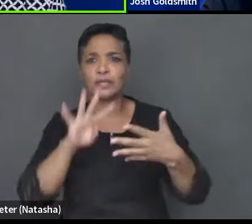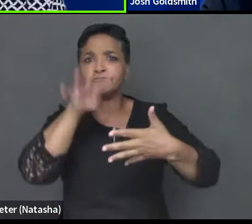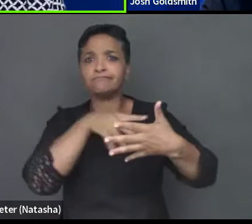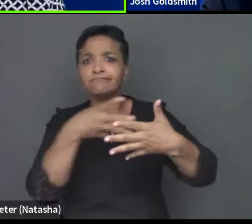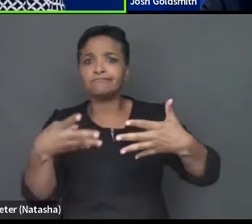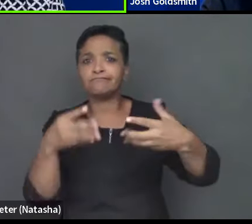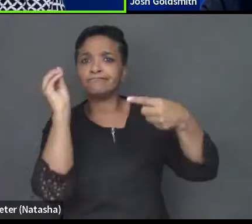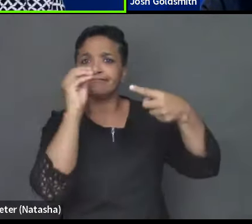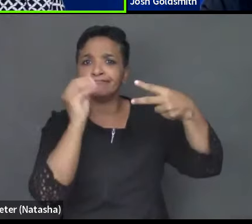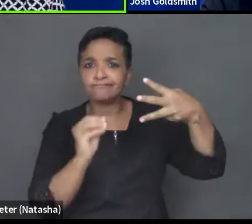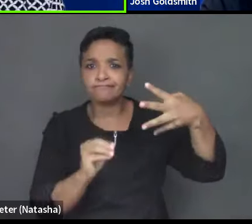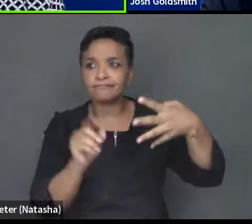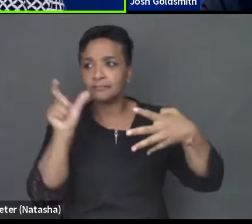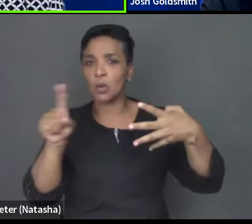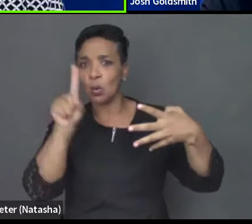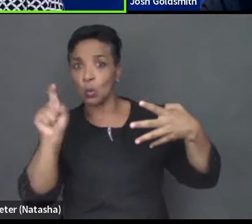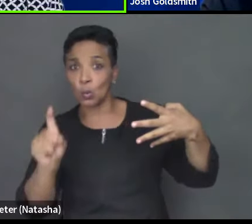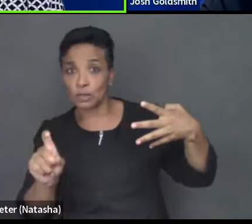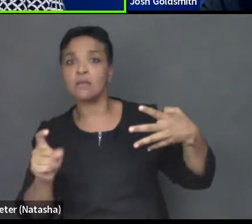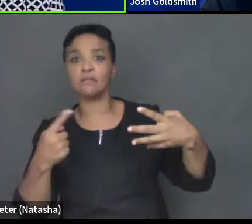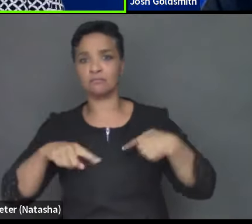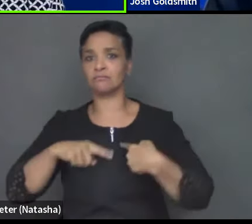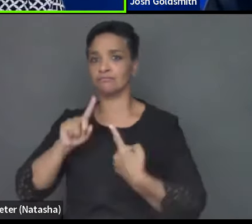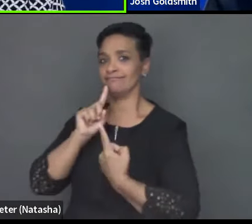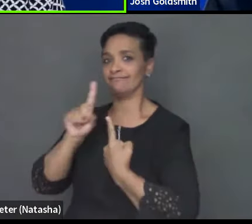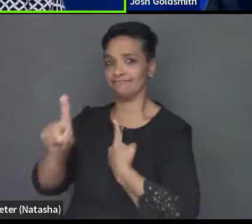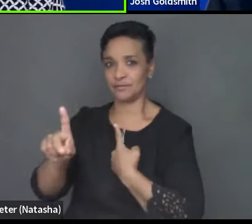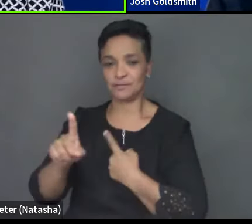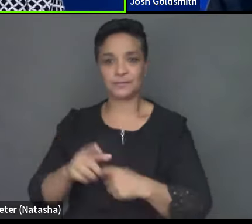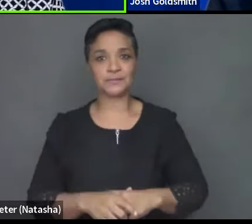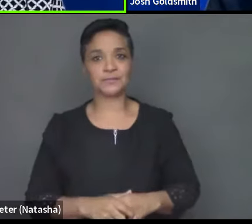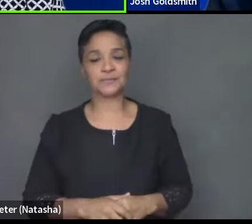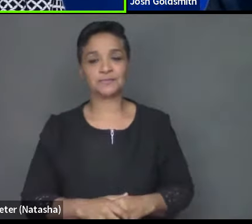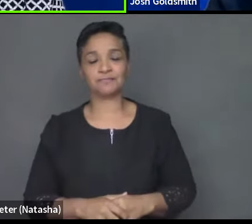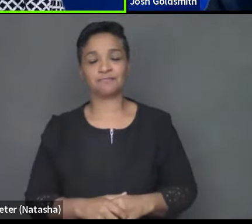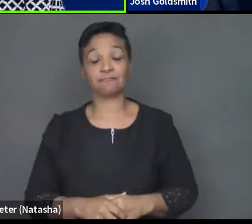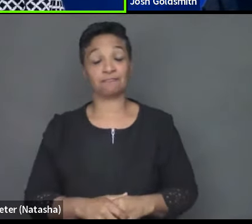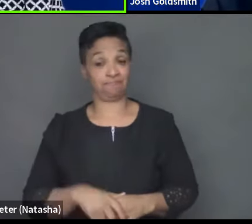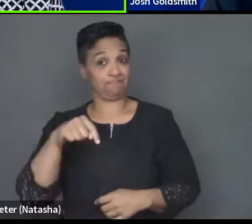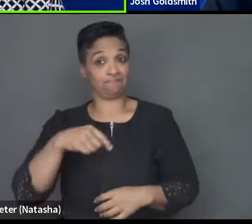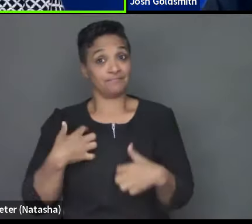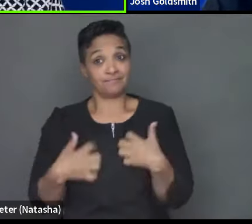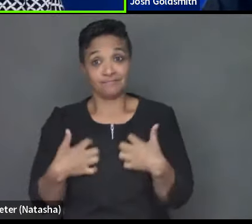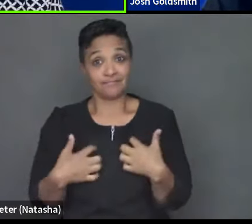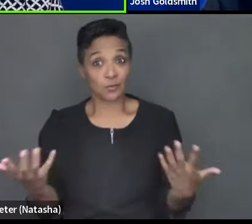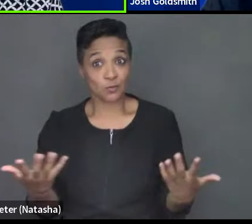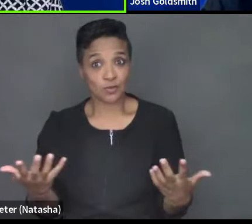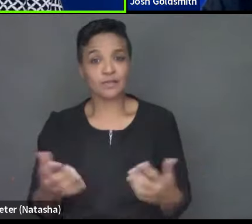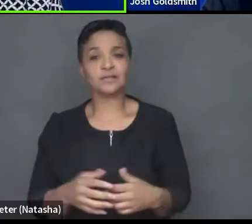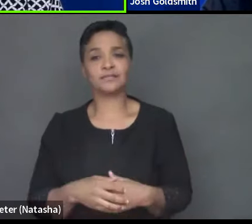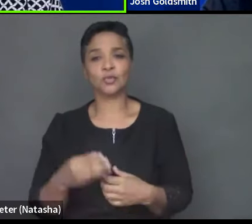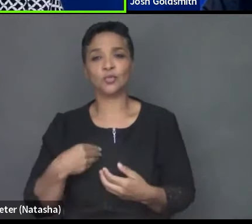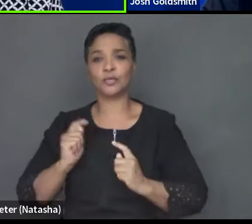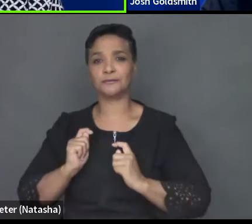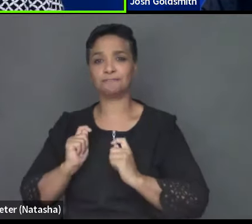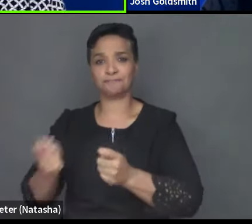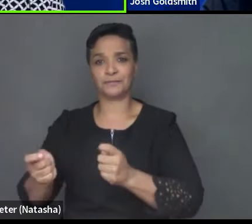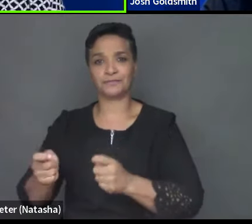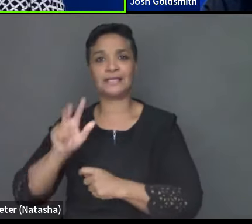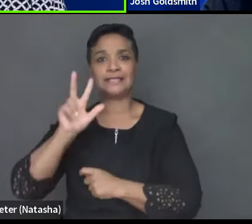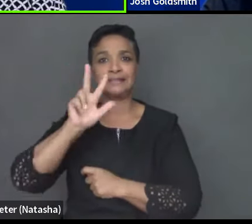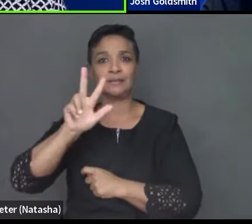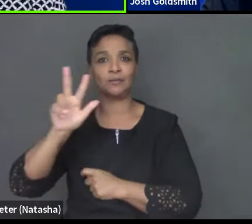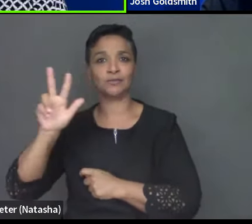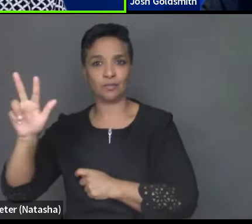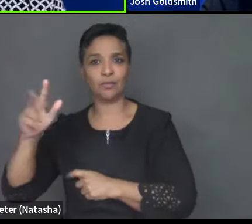will answer them today. Now, a very exciting part of this is we're going to give you a website and community tour. Let us